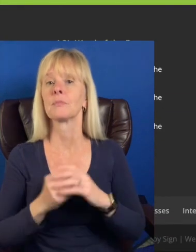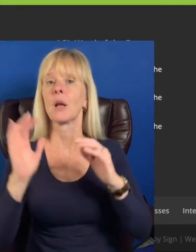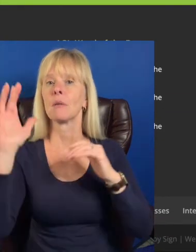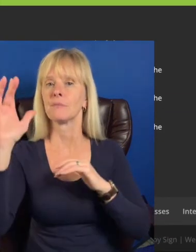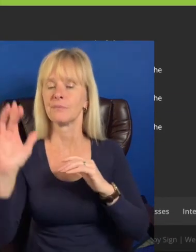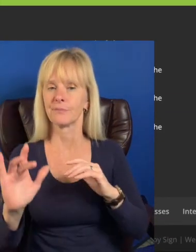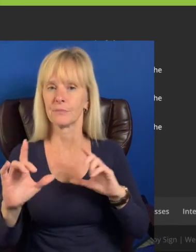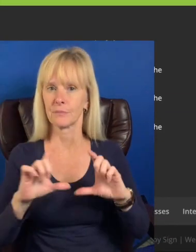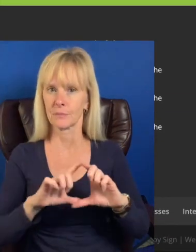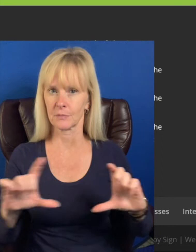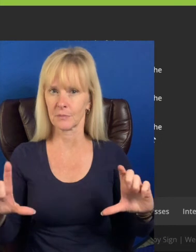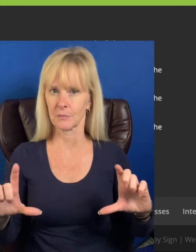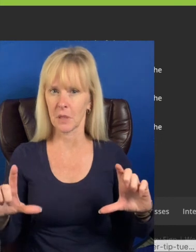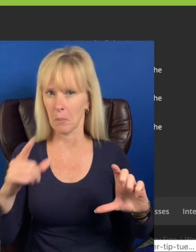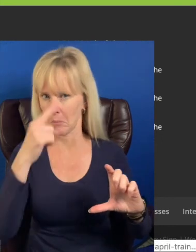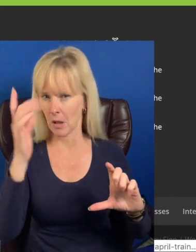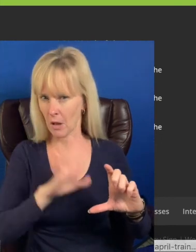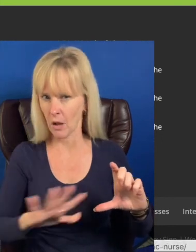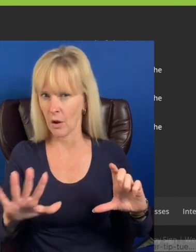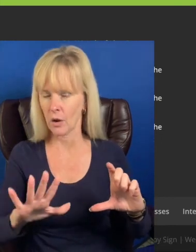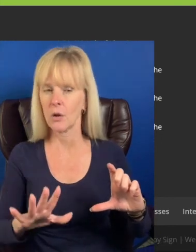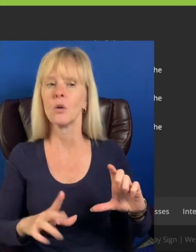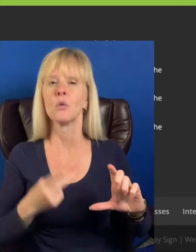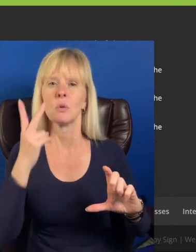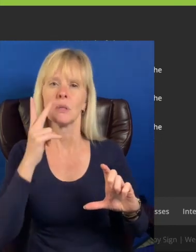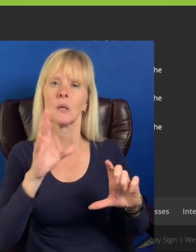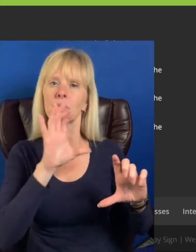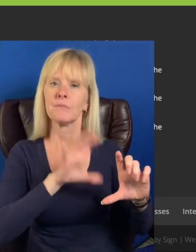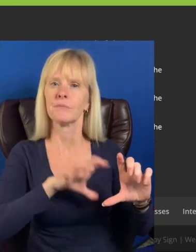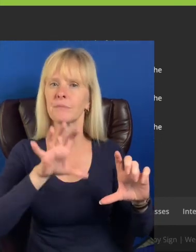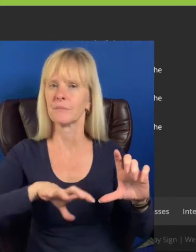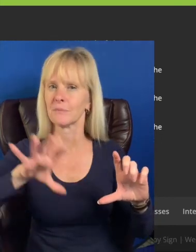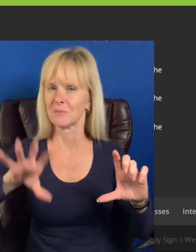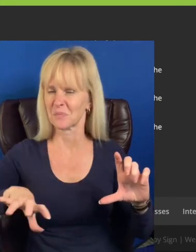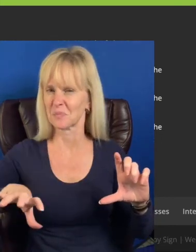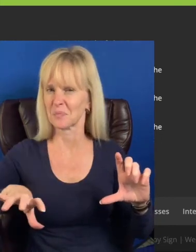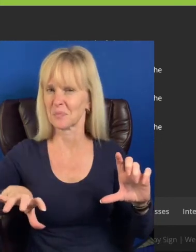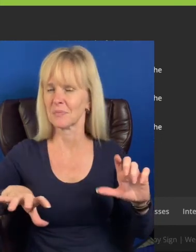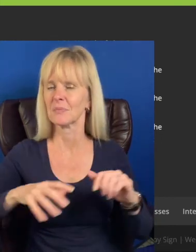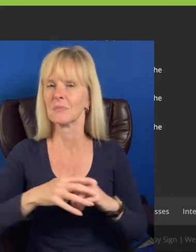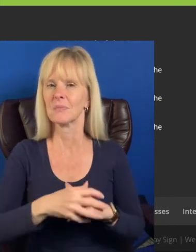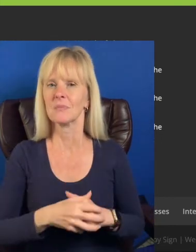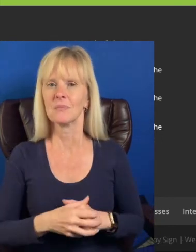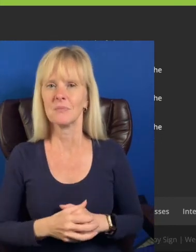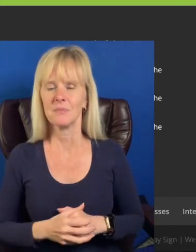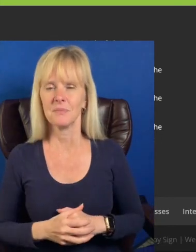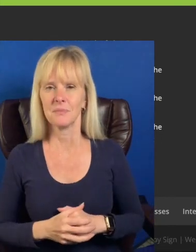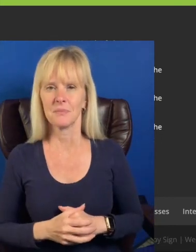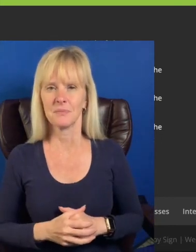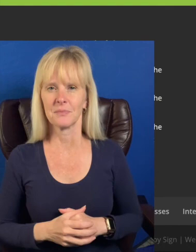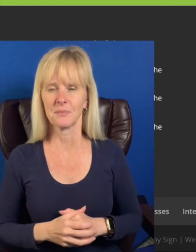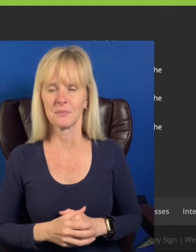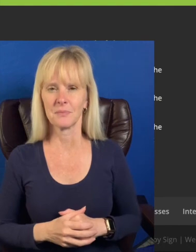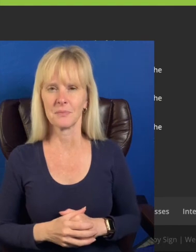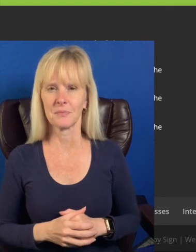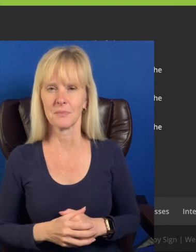At the bottom here, you can keep track of the podcast and what's in your cart and different things that you can learn.